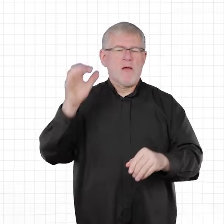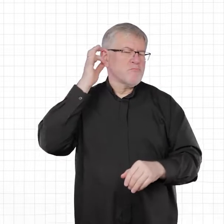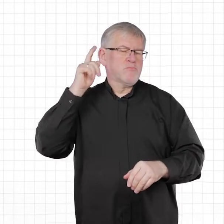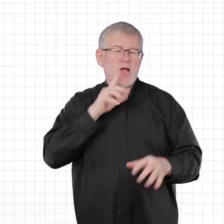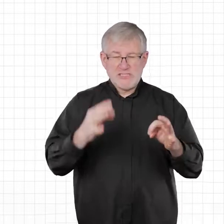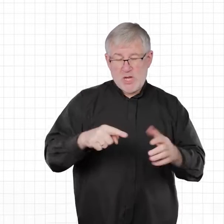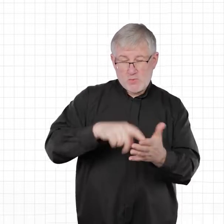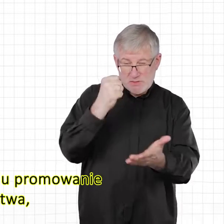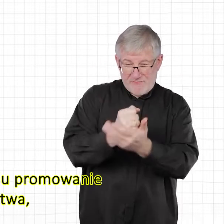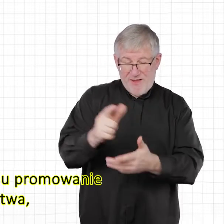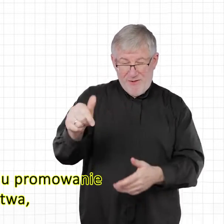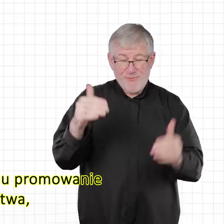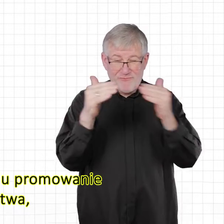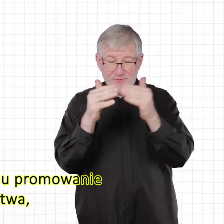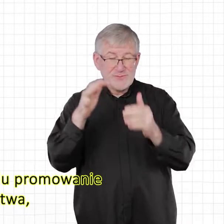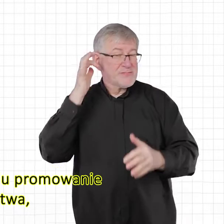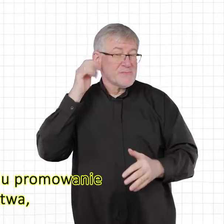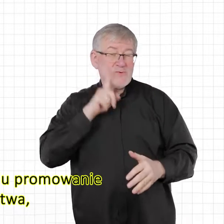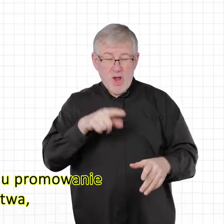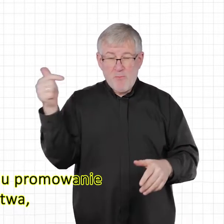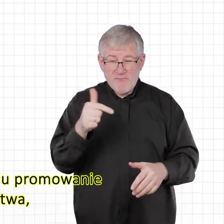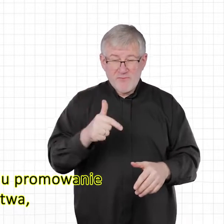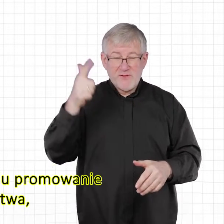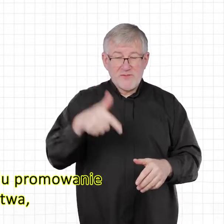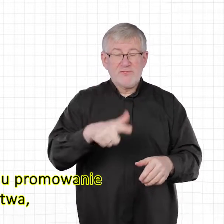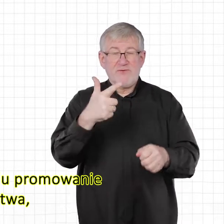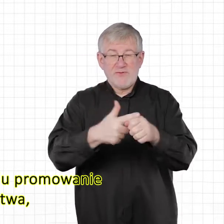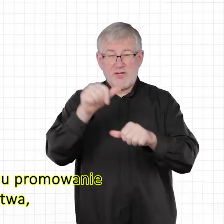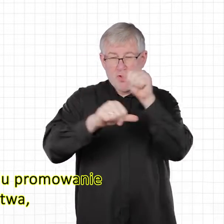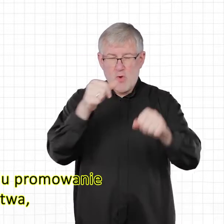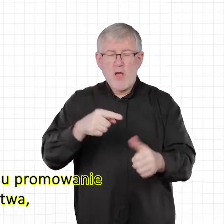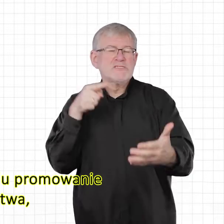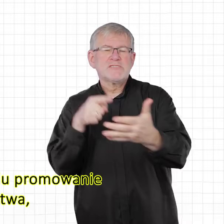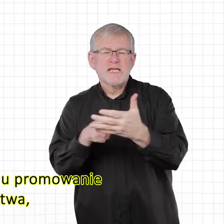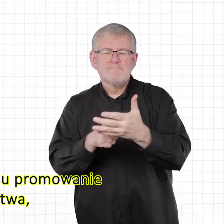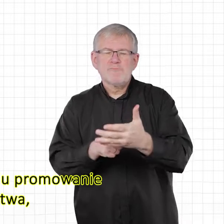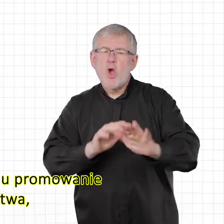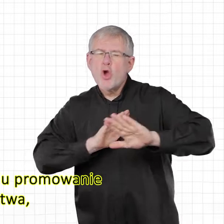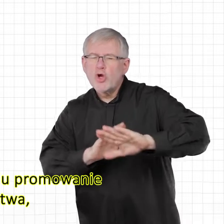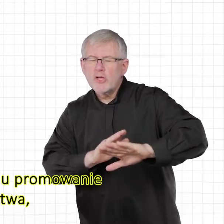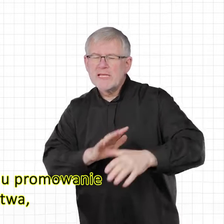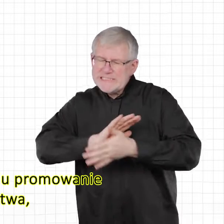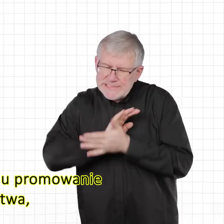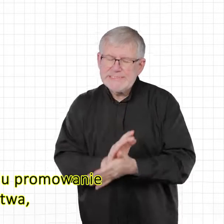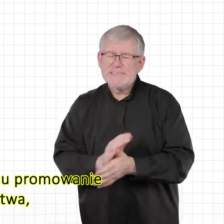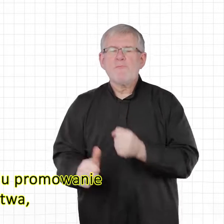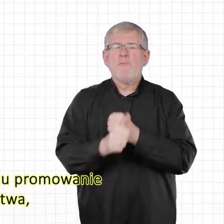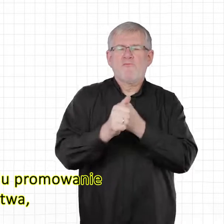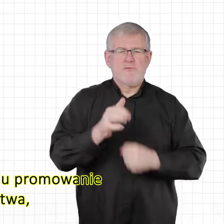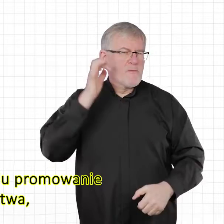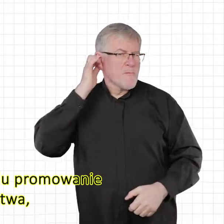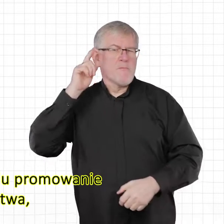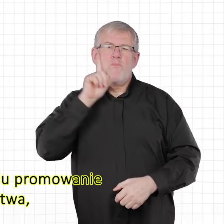I quote, "We firmly believe that progressive policies aimed at advancing gender equality are